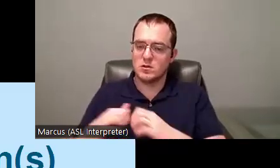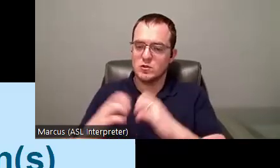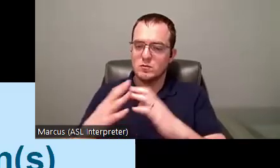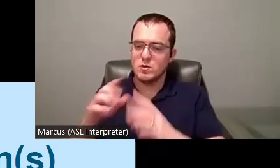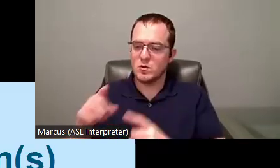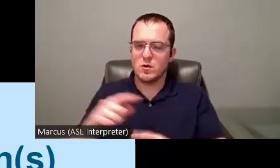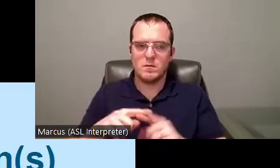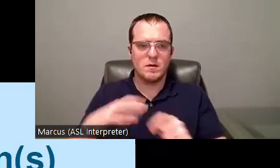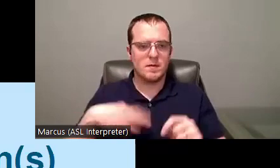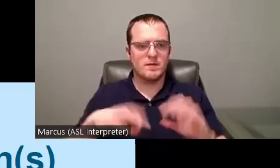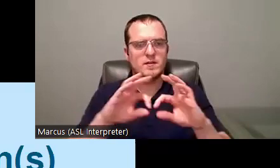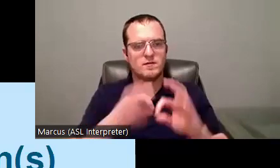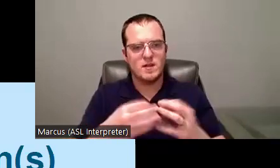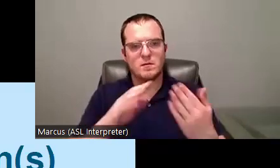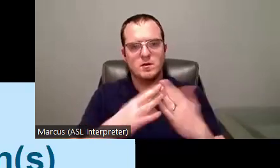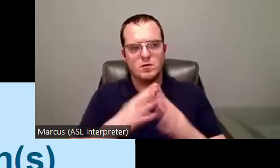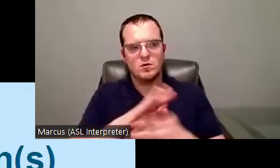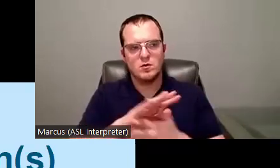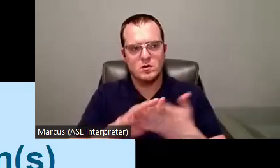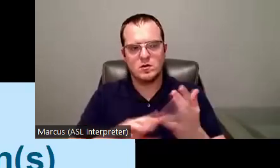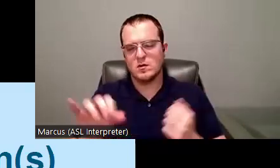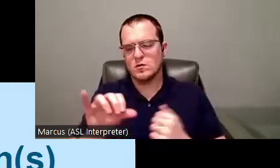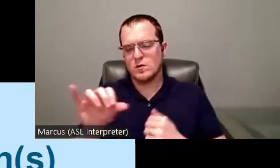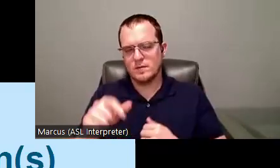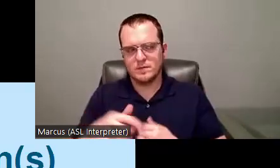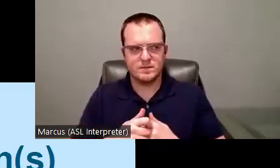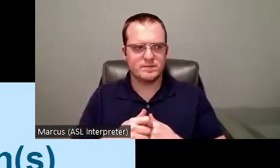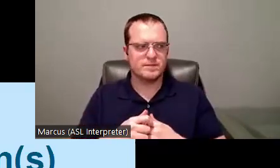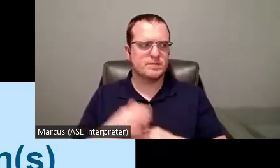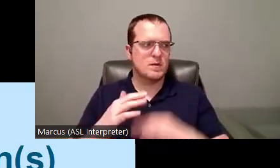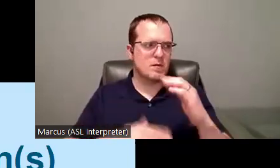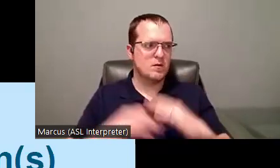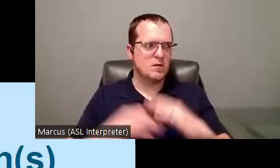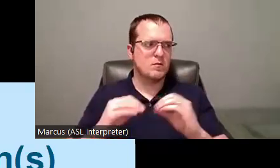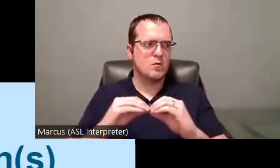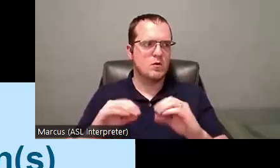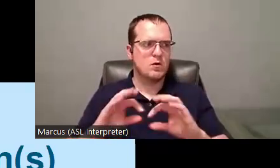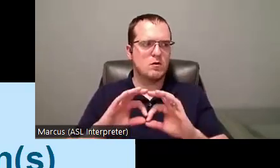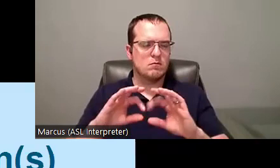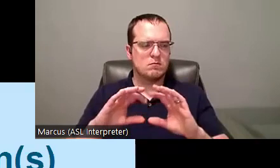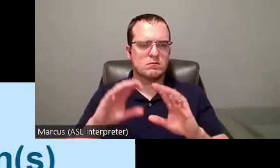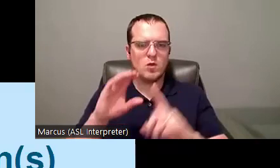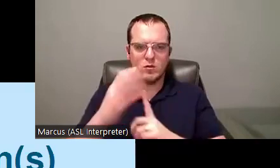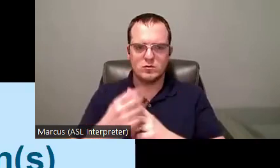benefits the families and the communities of the entrepreneurs in building a culture of entrepreneurship,